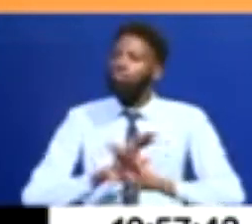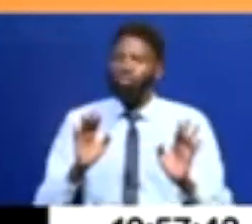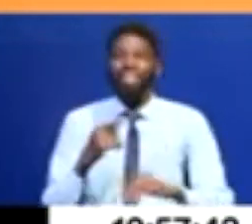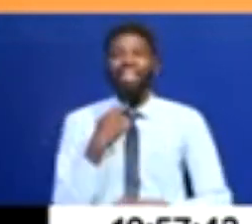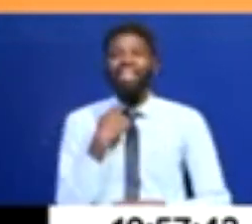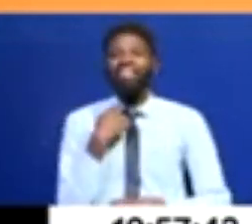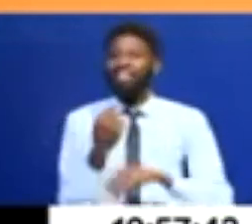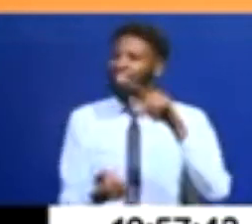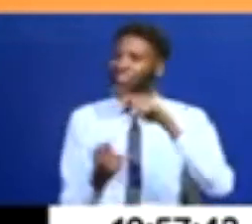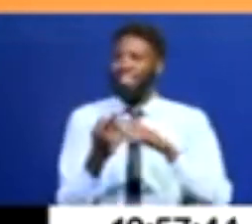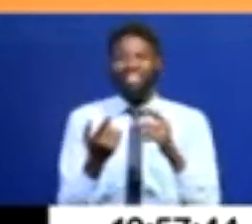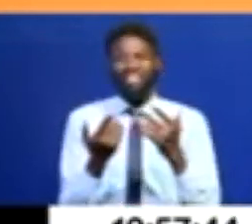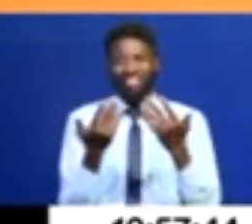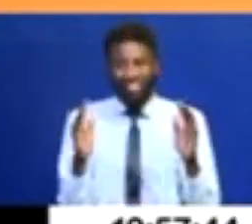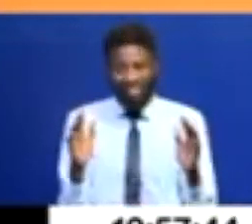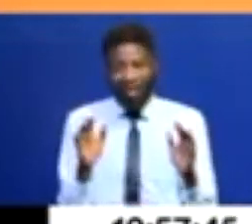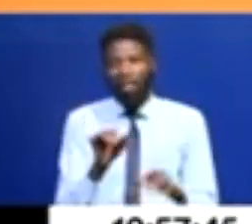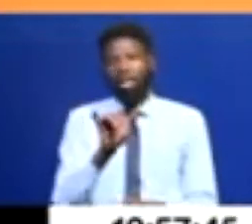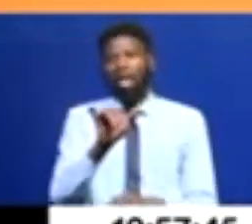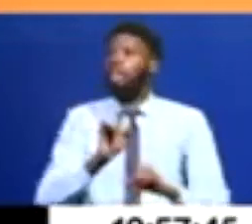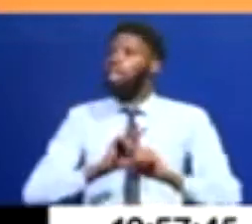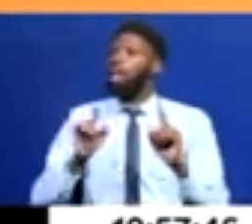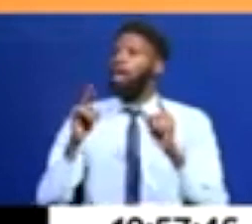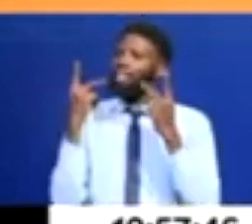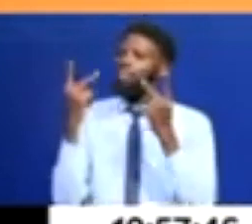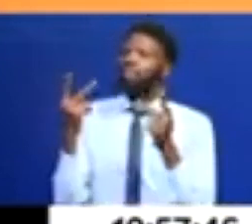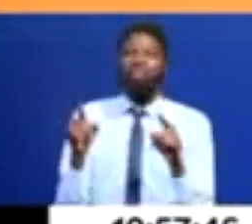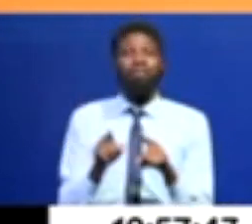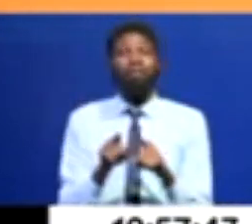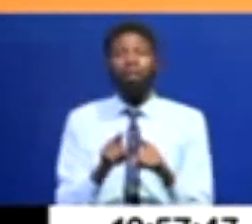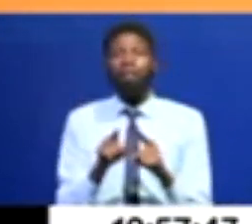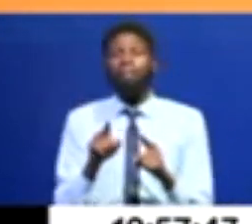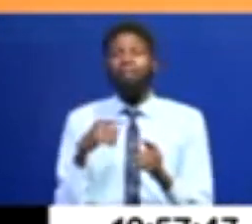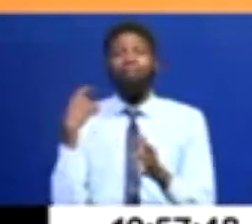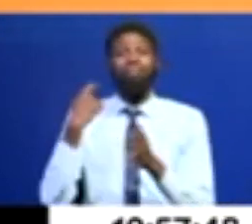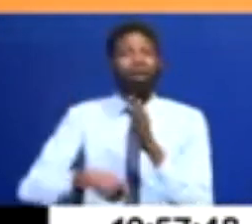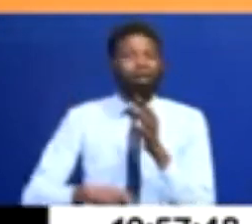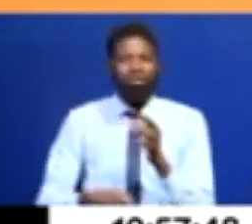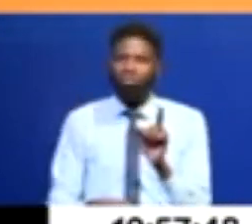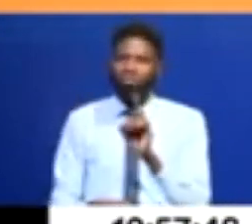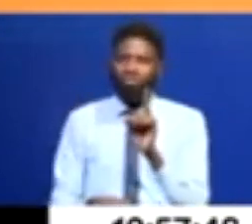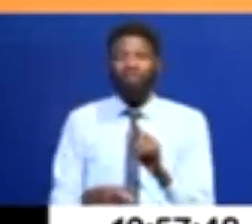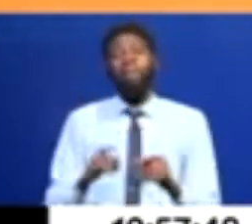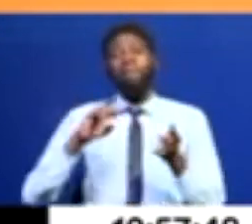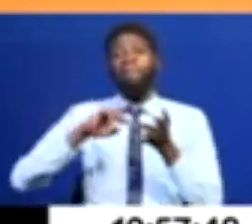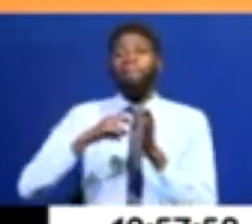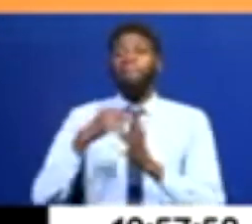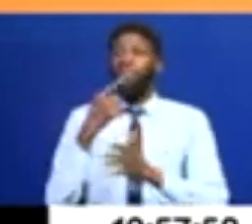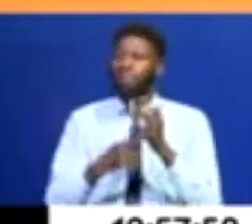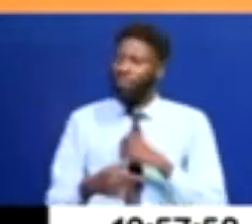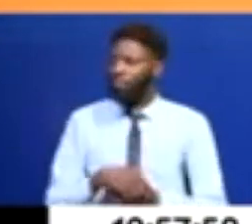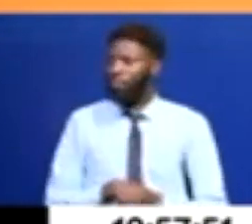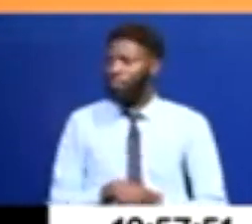system, then that should not be considered as an input tax. Mm-hmm. So what it means is that